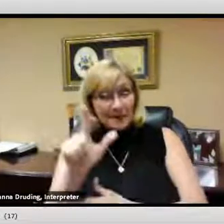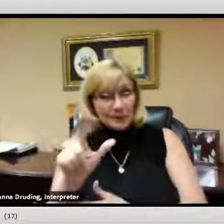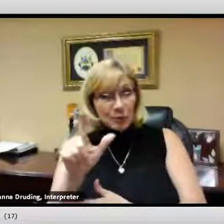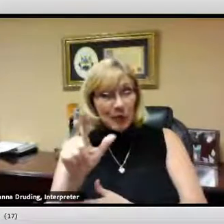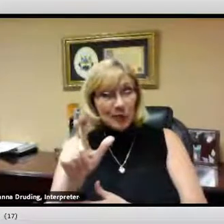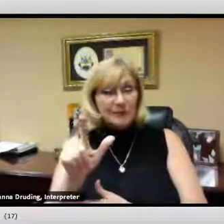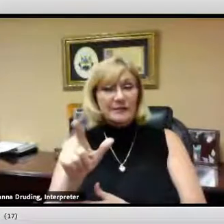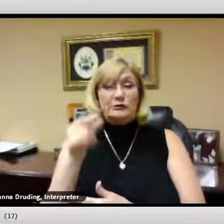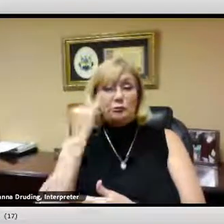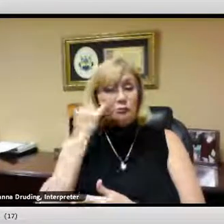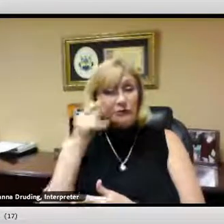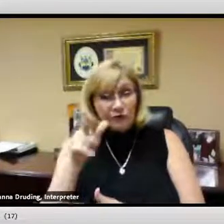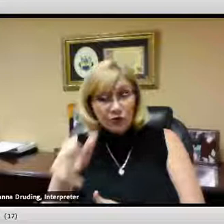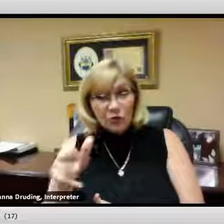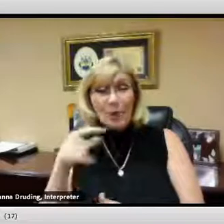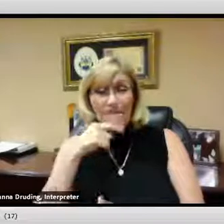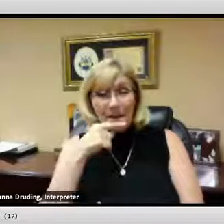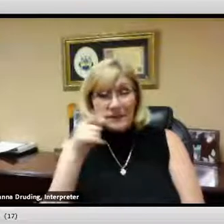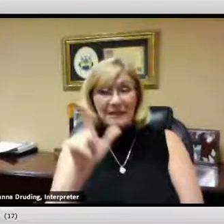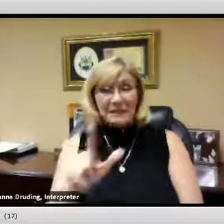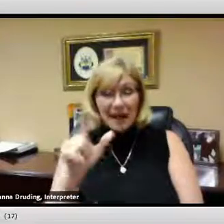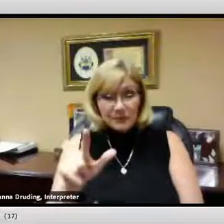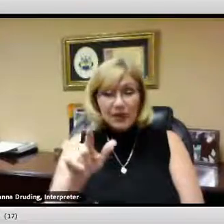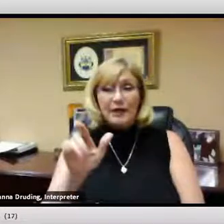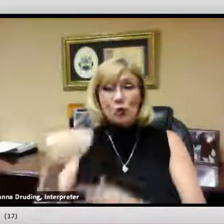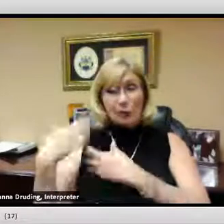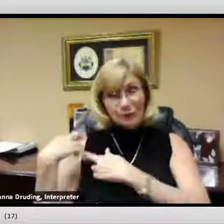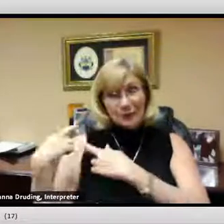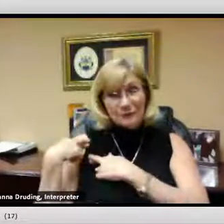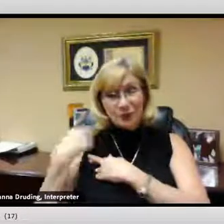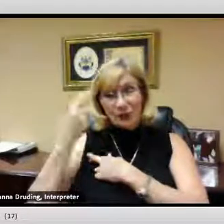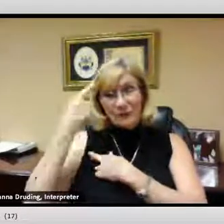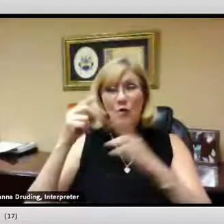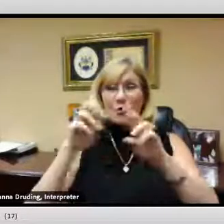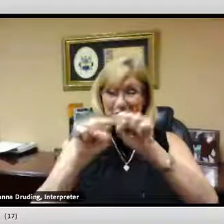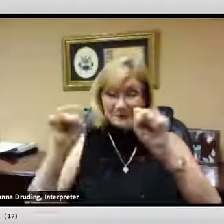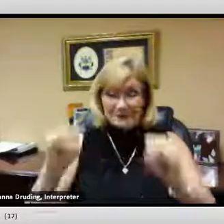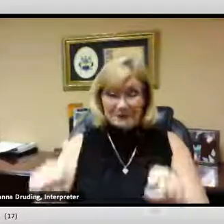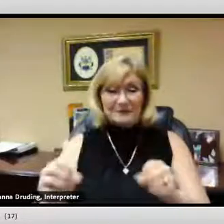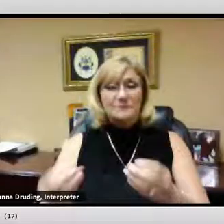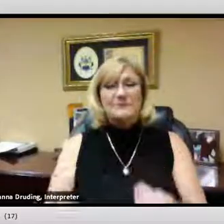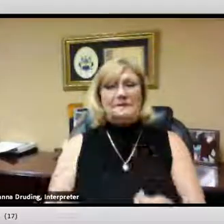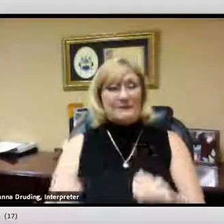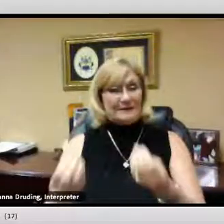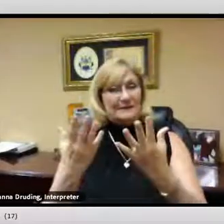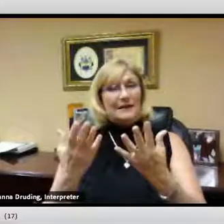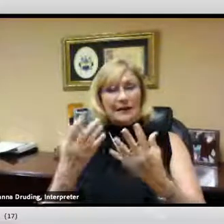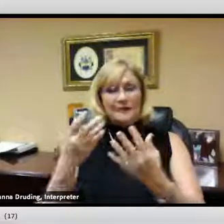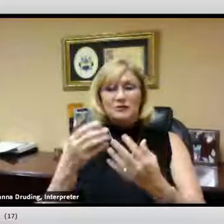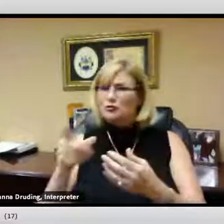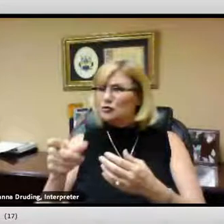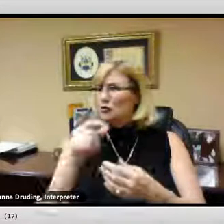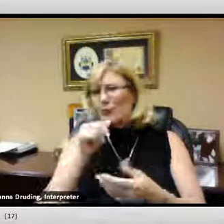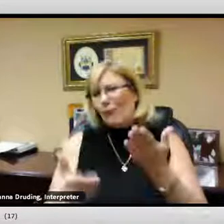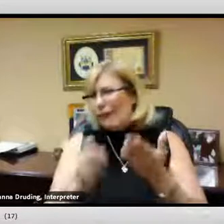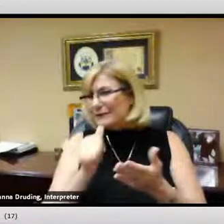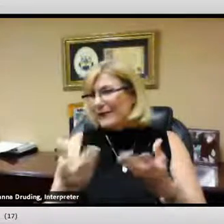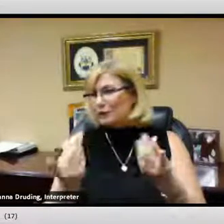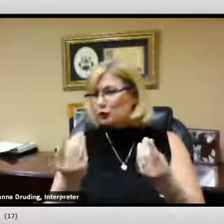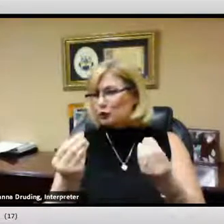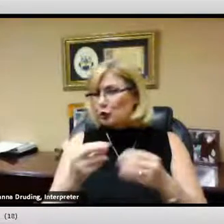you're in a public library and you're responsible for systems, that's more than enough, so you wouldn't do reference or